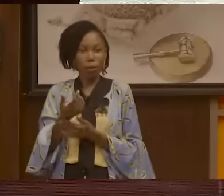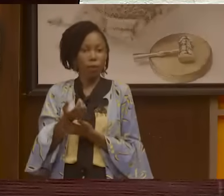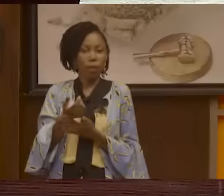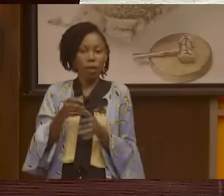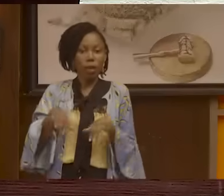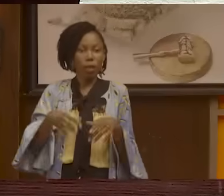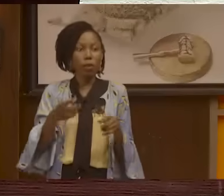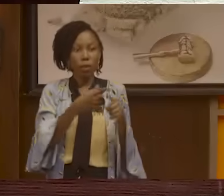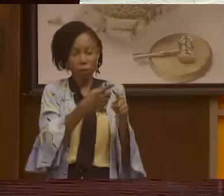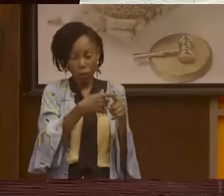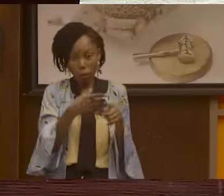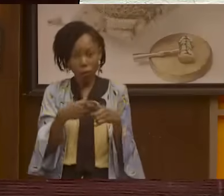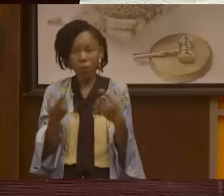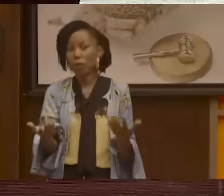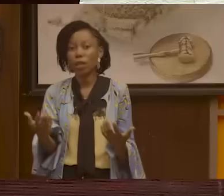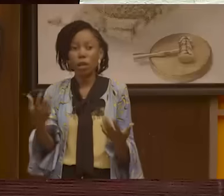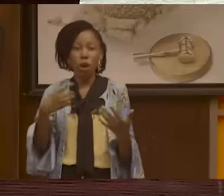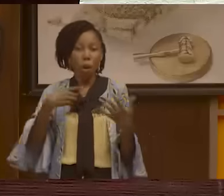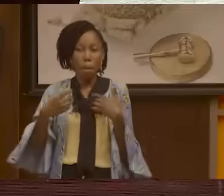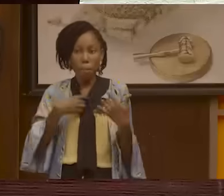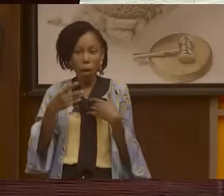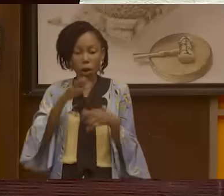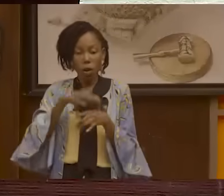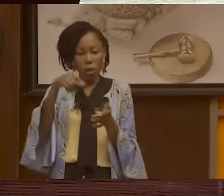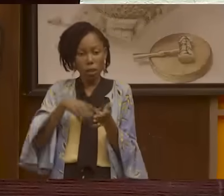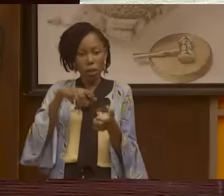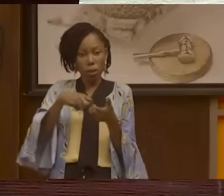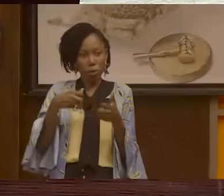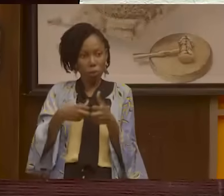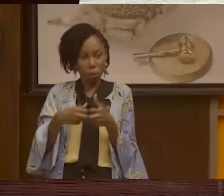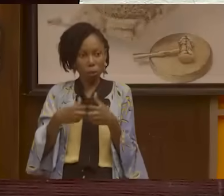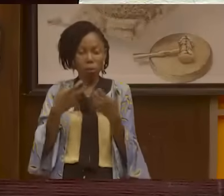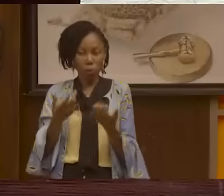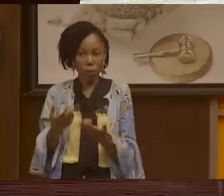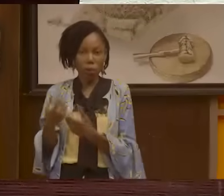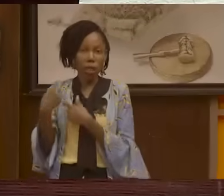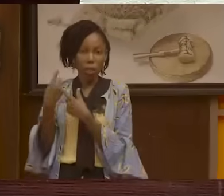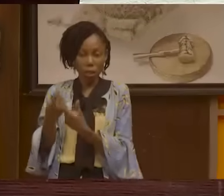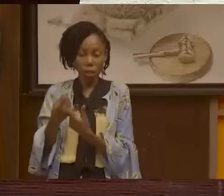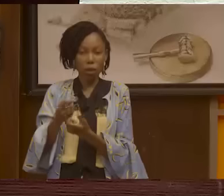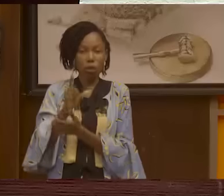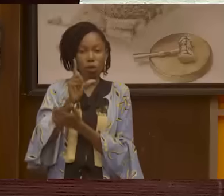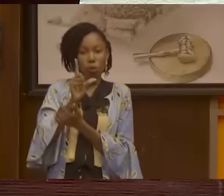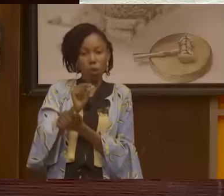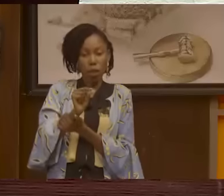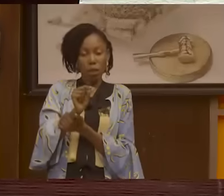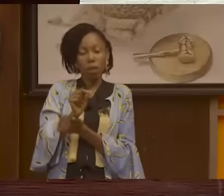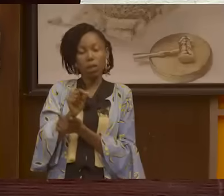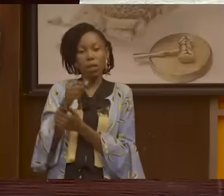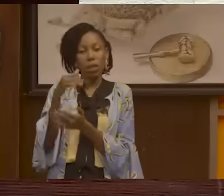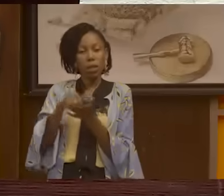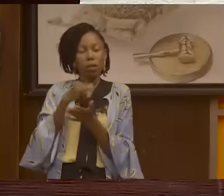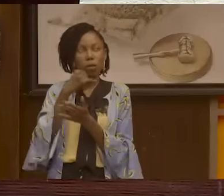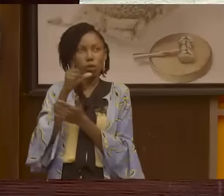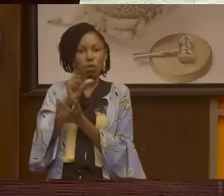issue of not allowing me the access to my children, dated 25th February 2021. That's 2 years